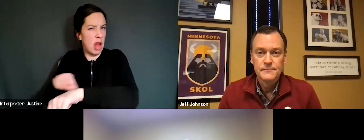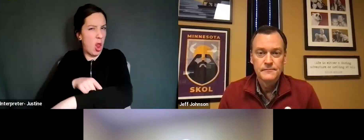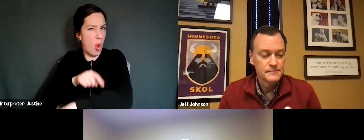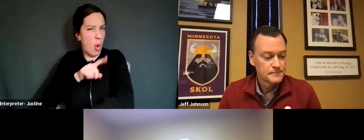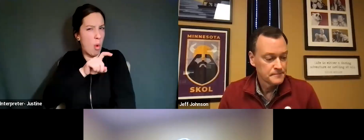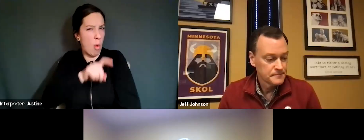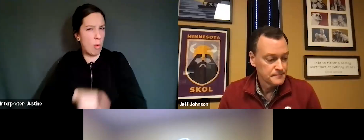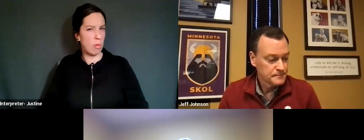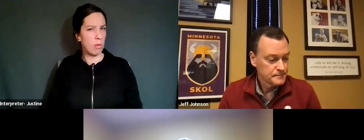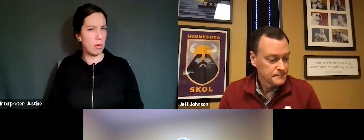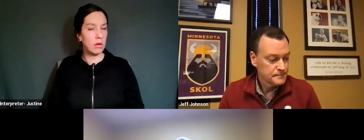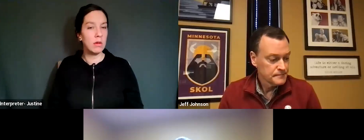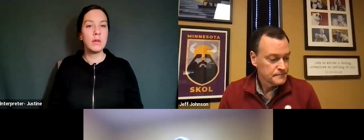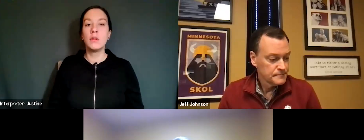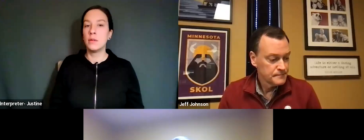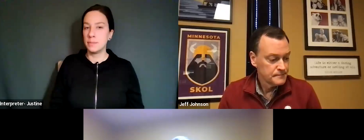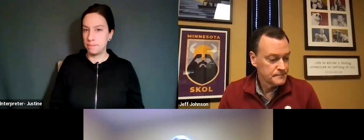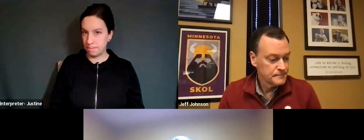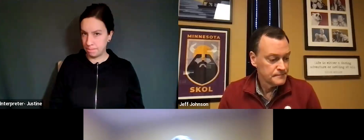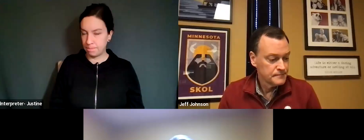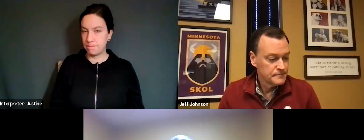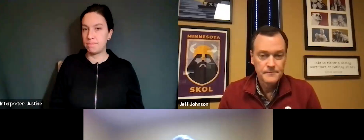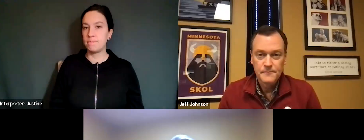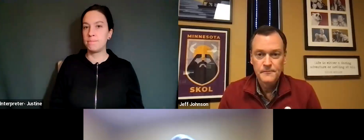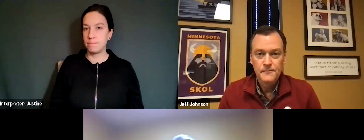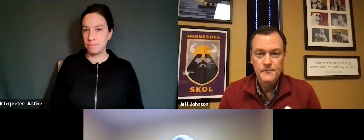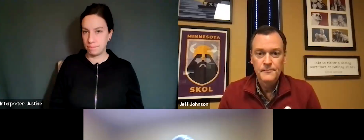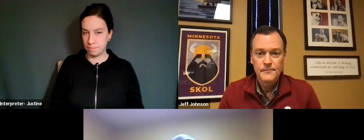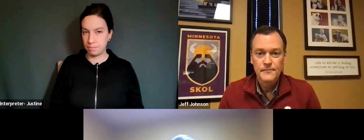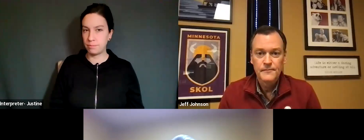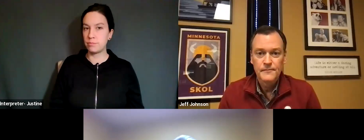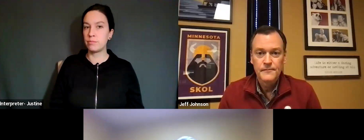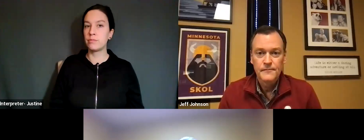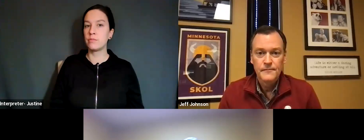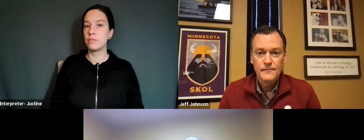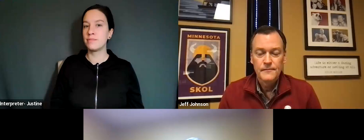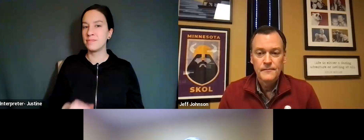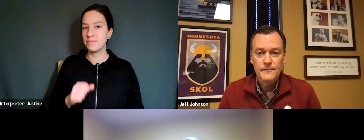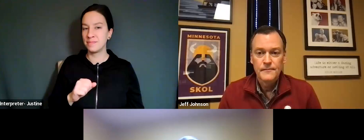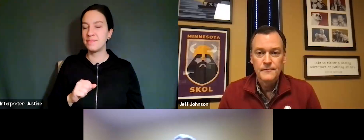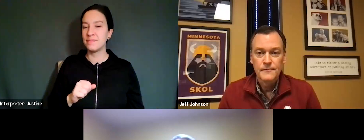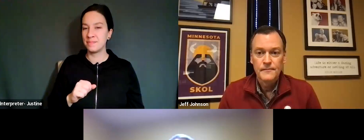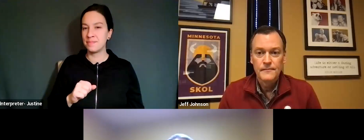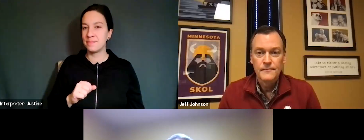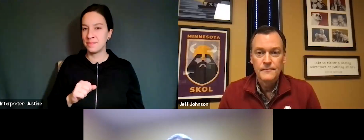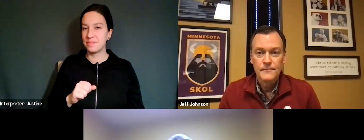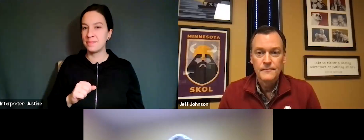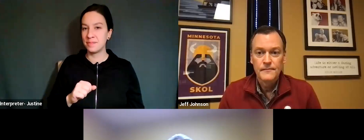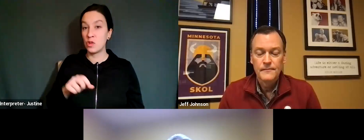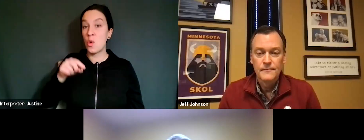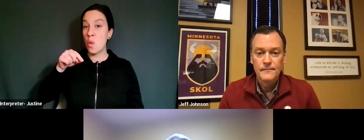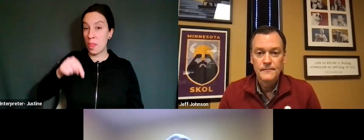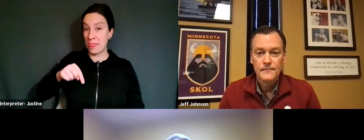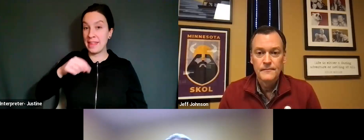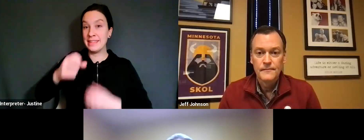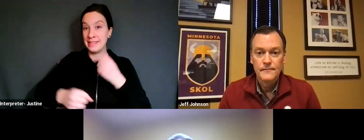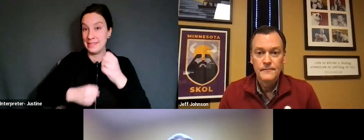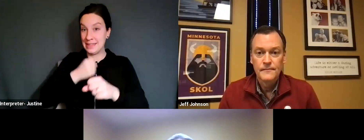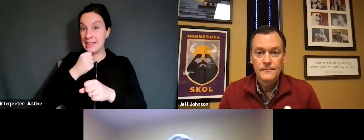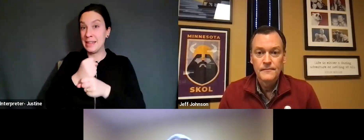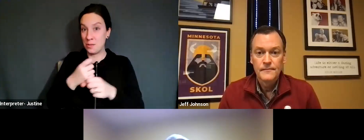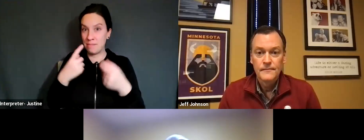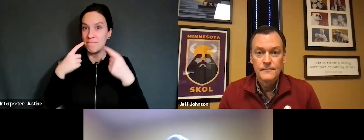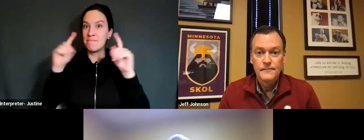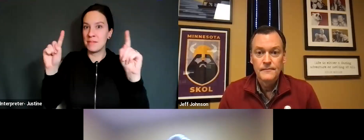Sure. So we are, like I said, we are have formalized this this year. So we do actually have an application